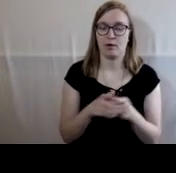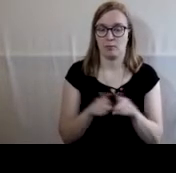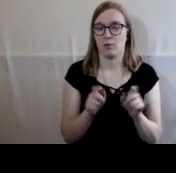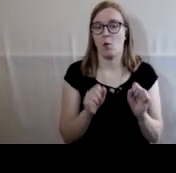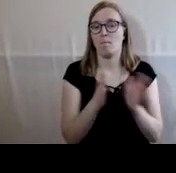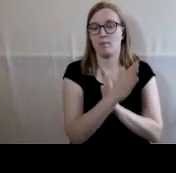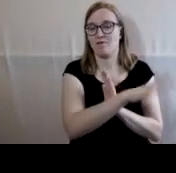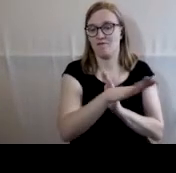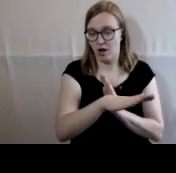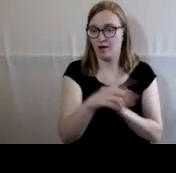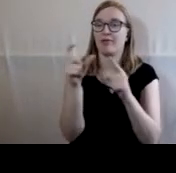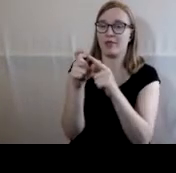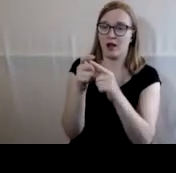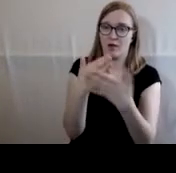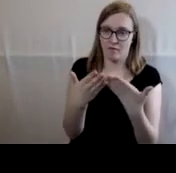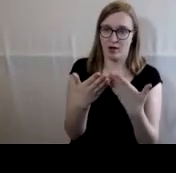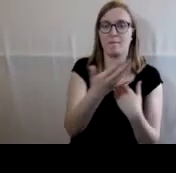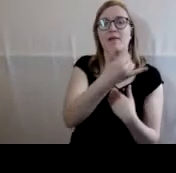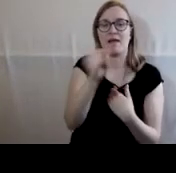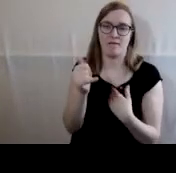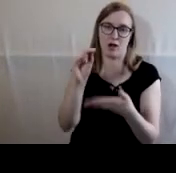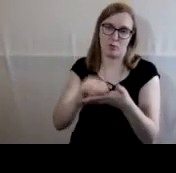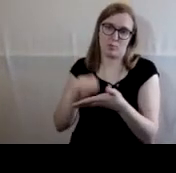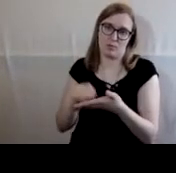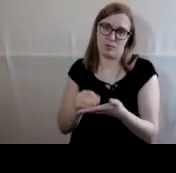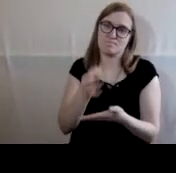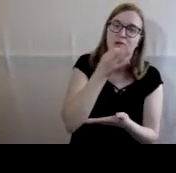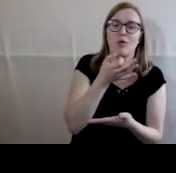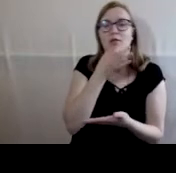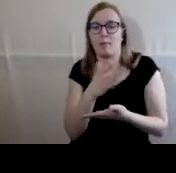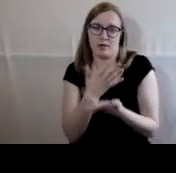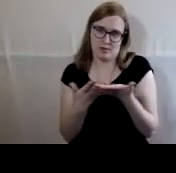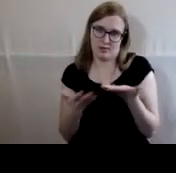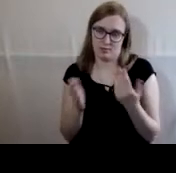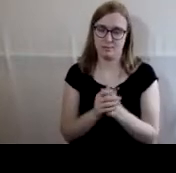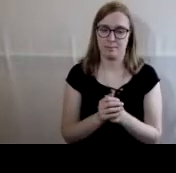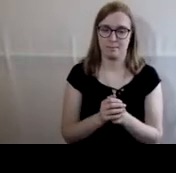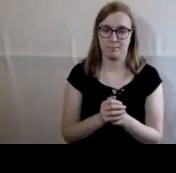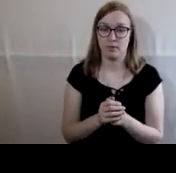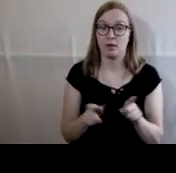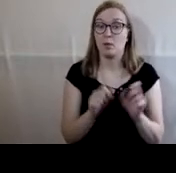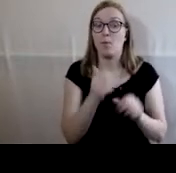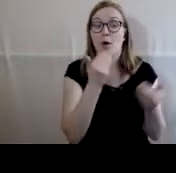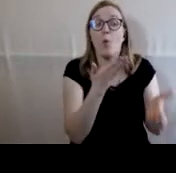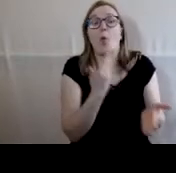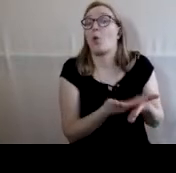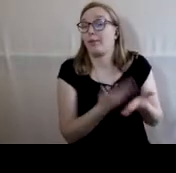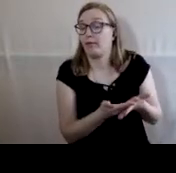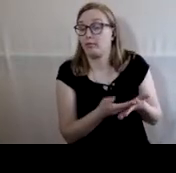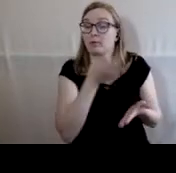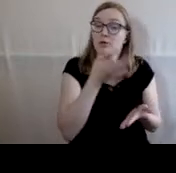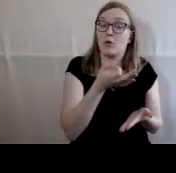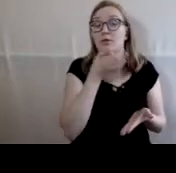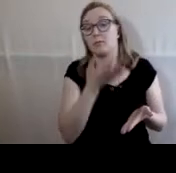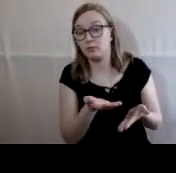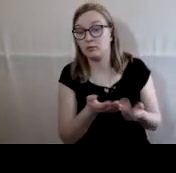as the most moderate and least interested, and why. And this can help you determine if you were going